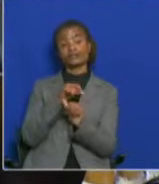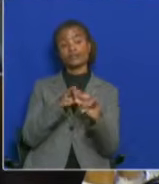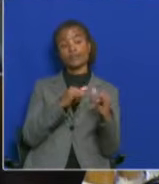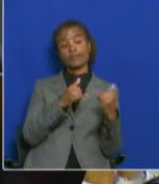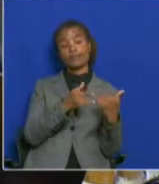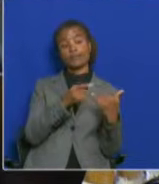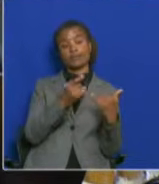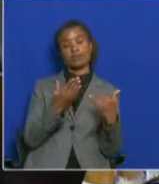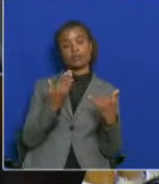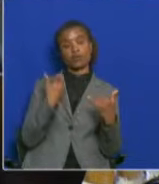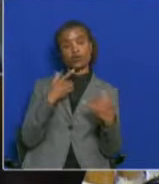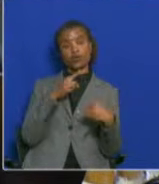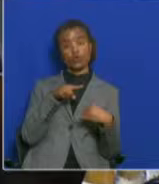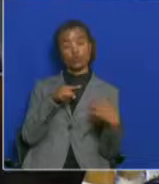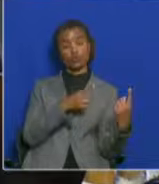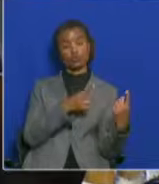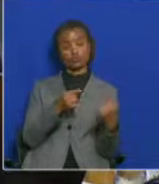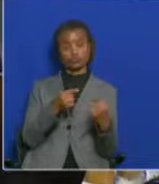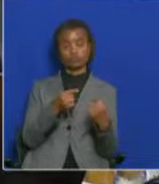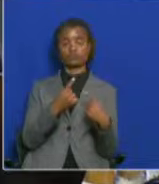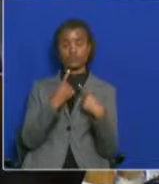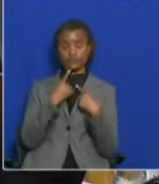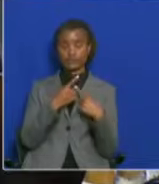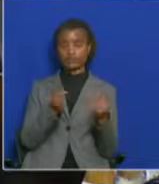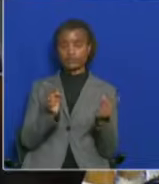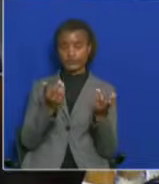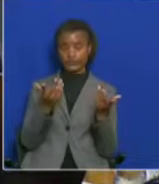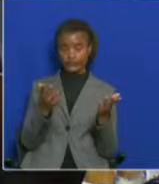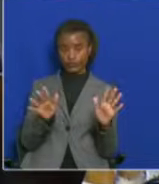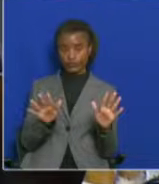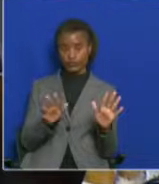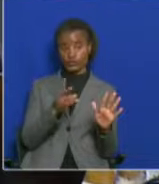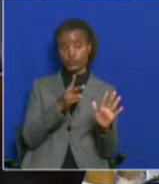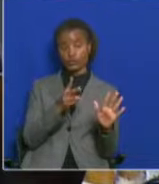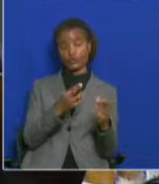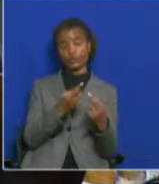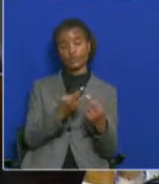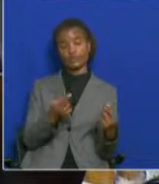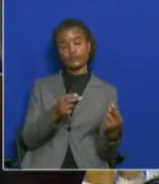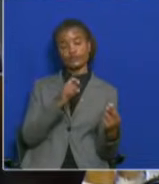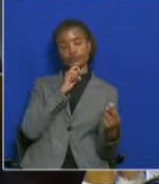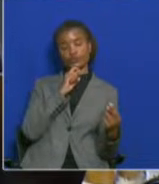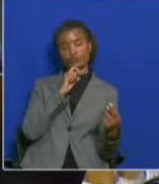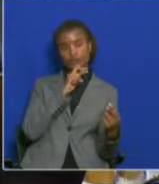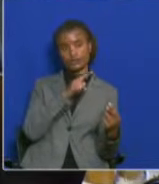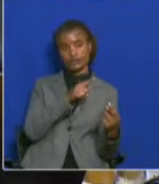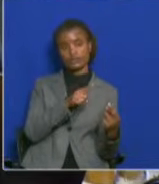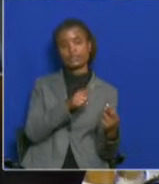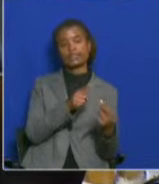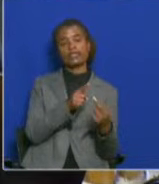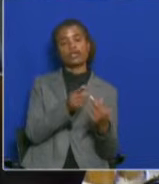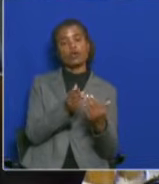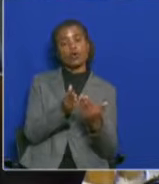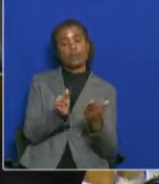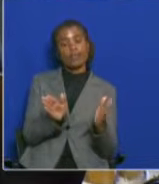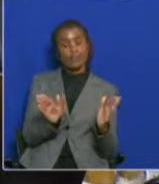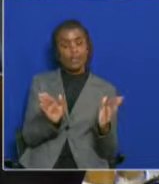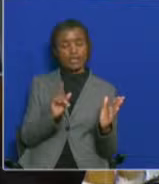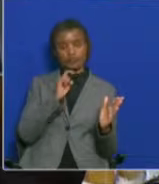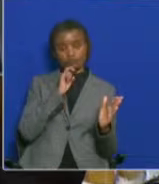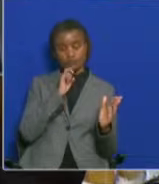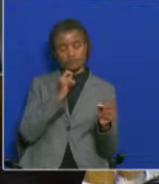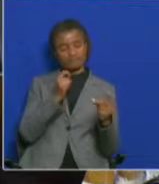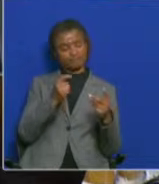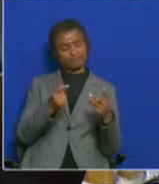not waste the state's time, effort, and resources in doing so, demonstrated genuine resource, etc., etc. So that